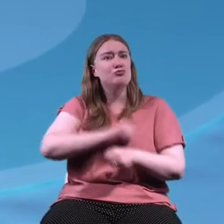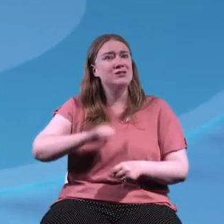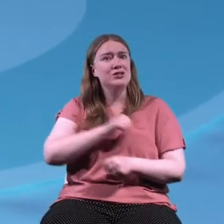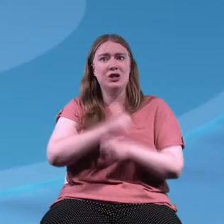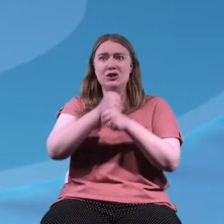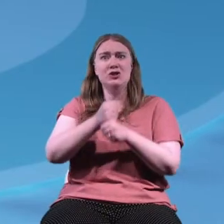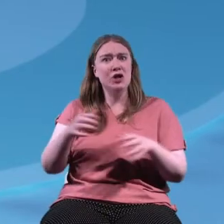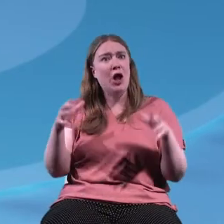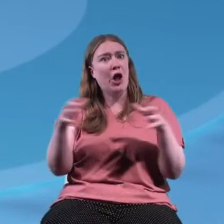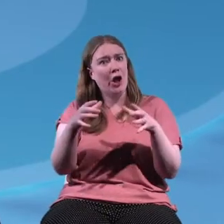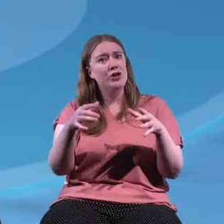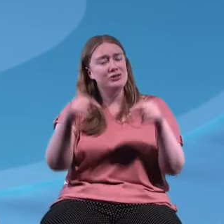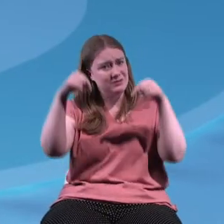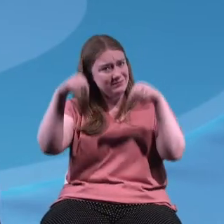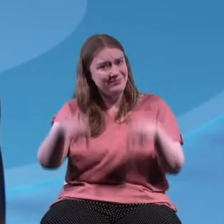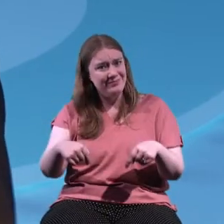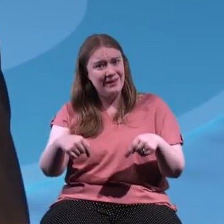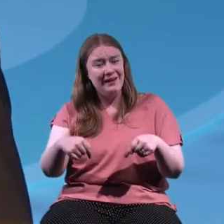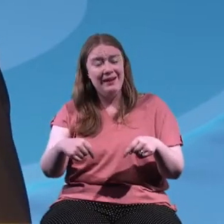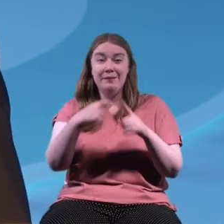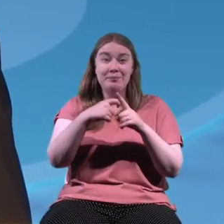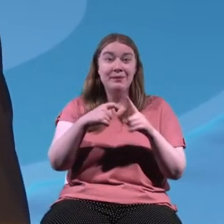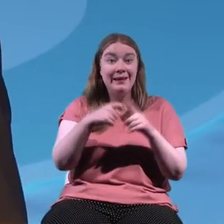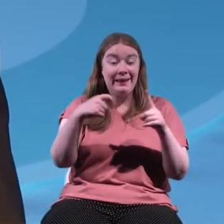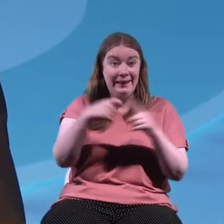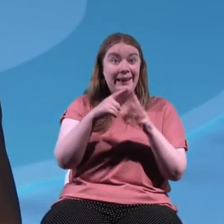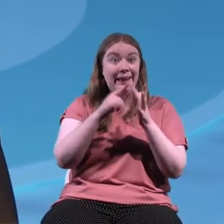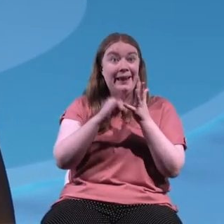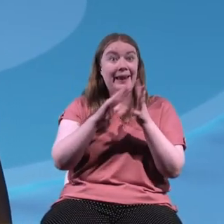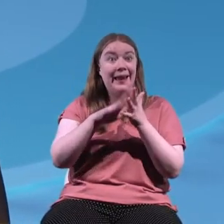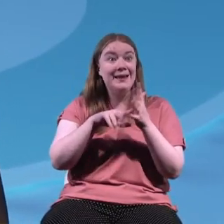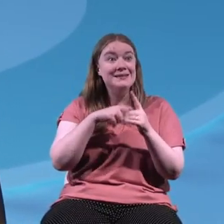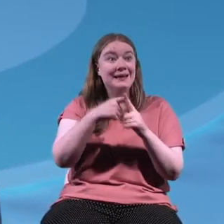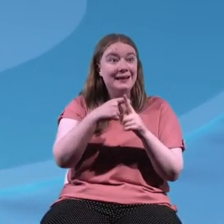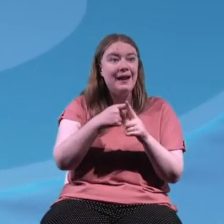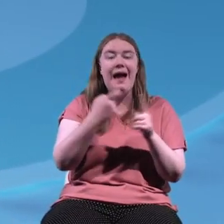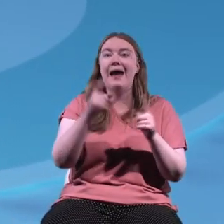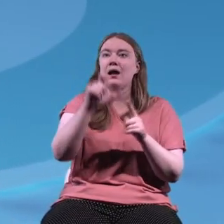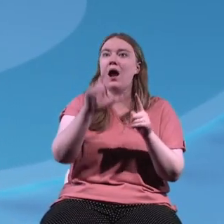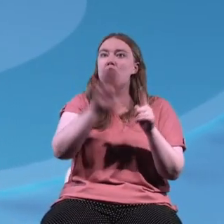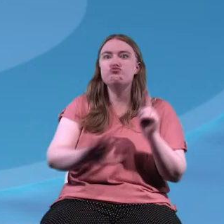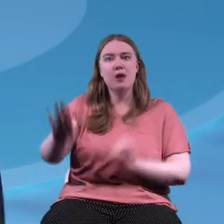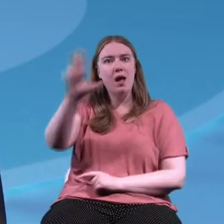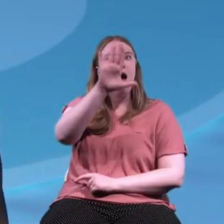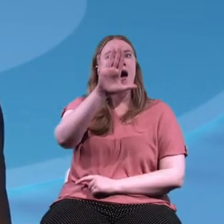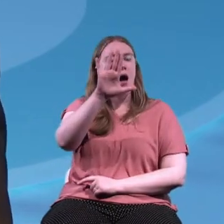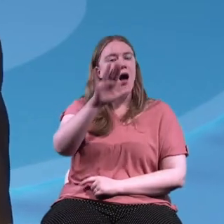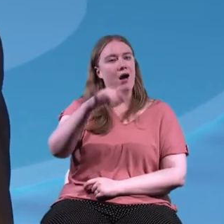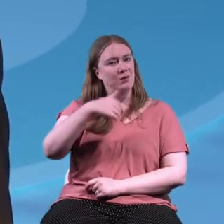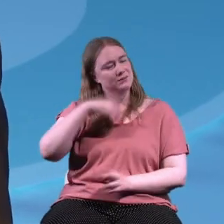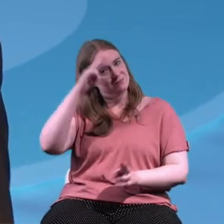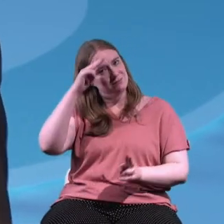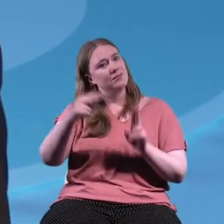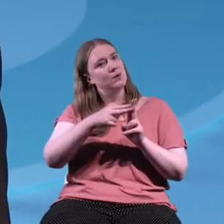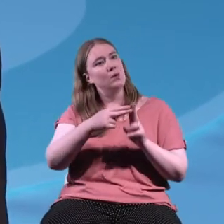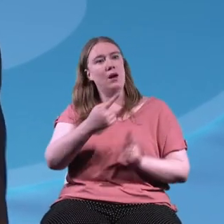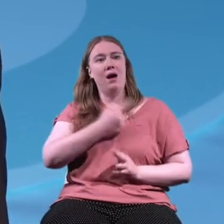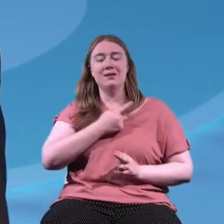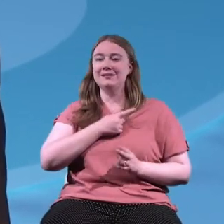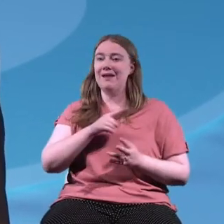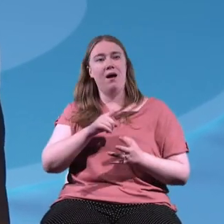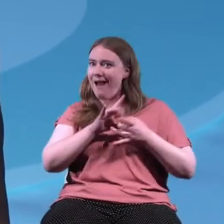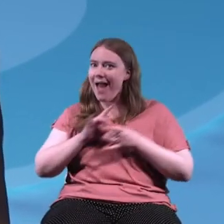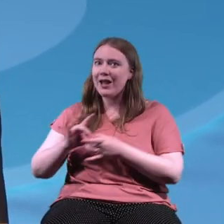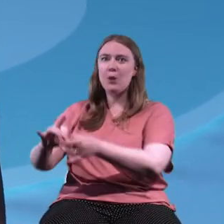here in not only in Keswick, but also throughout Cumbria. We like to call ourselves the